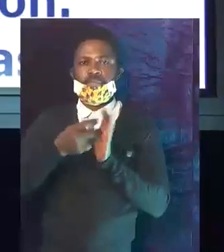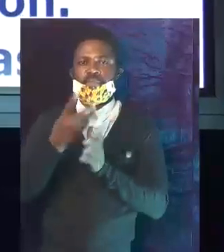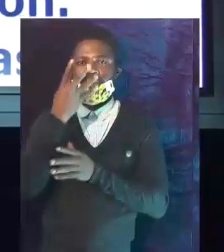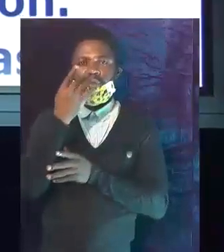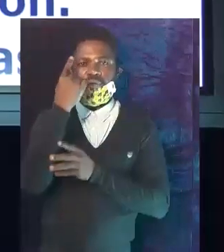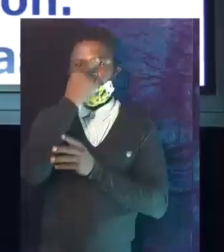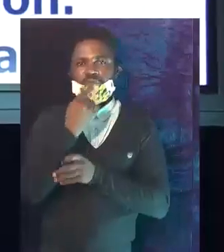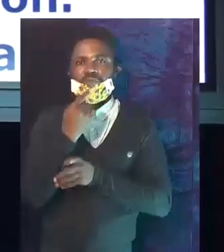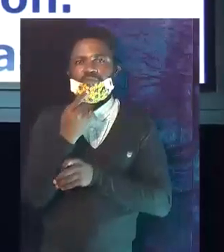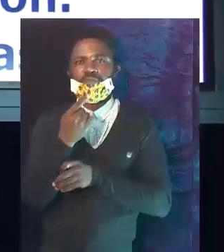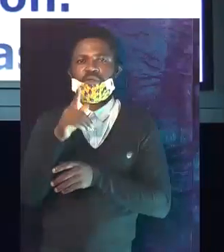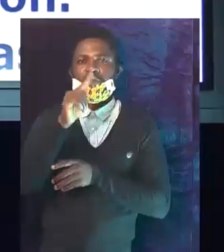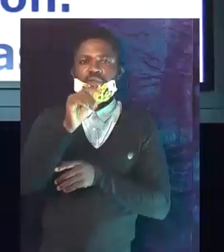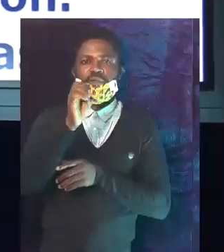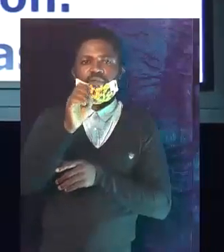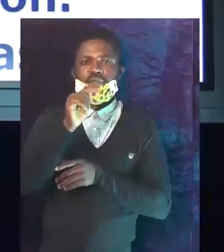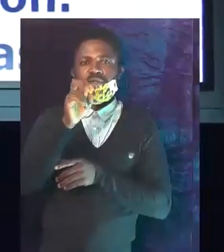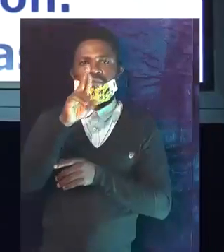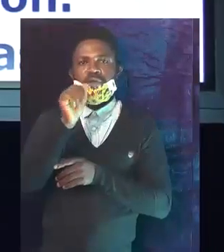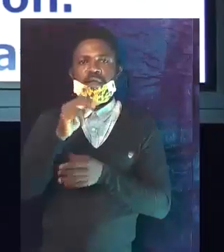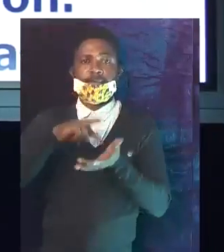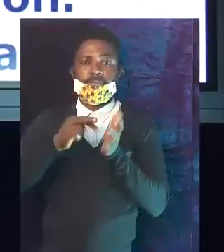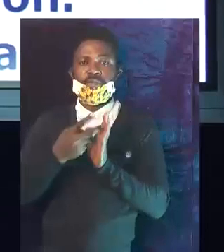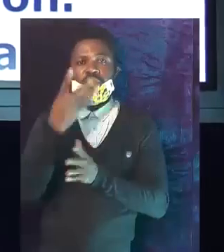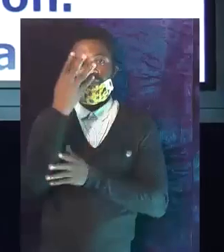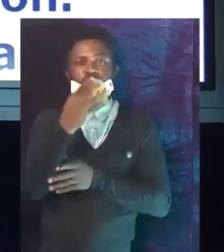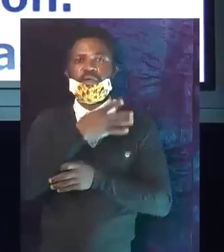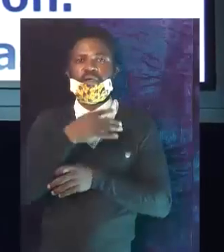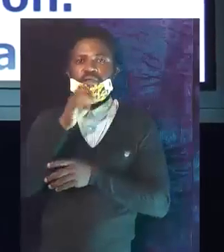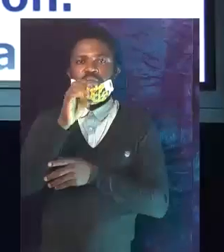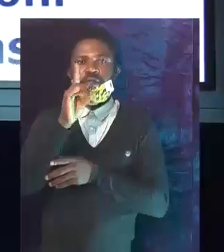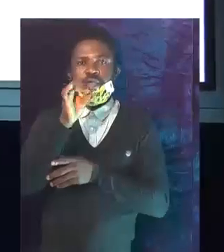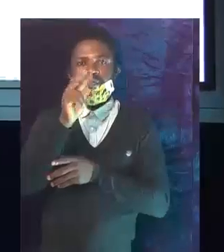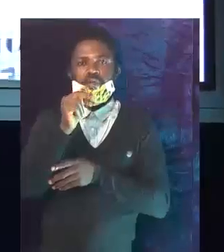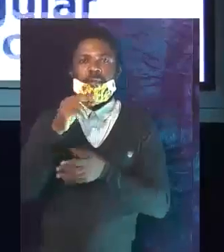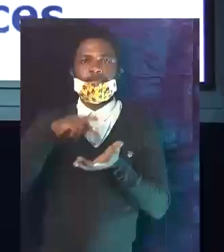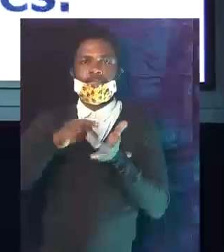So tetrahedron automatically will have 4 faces,